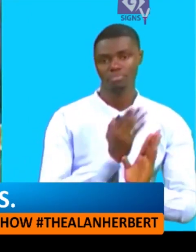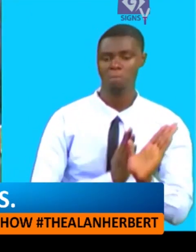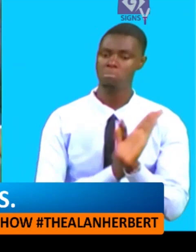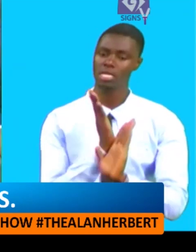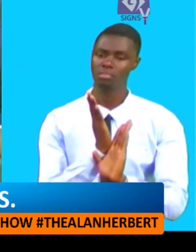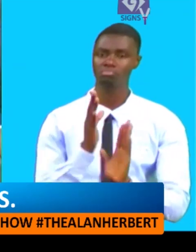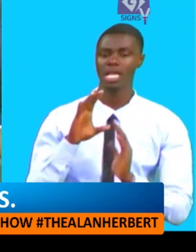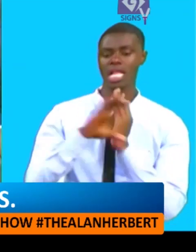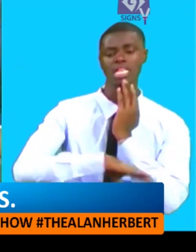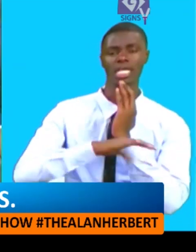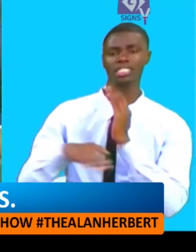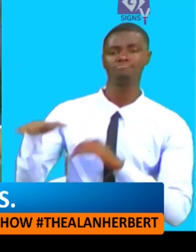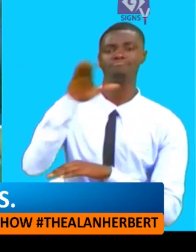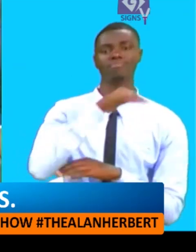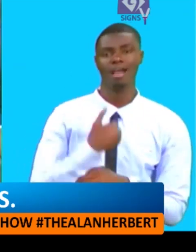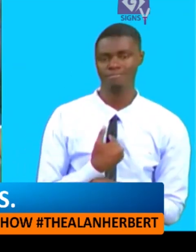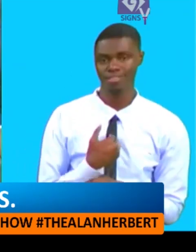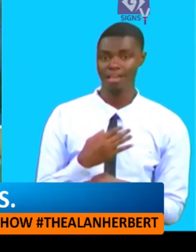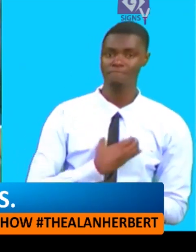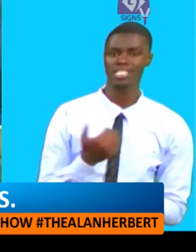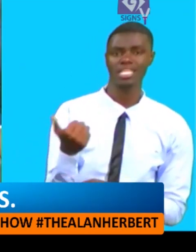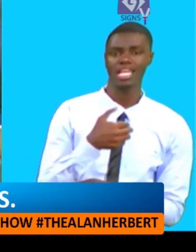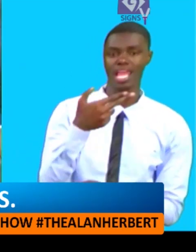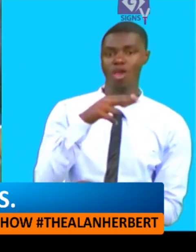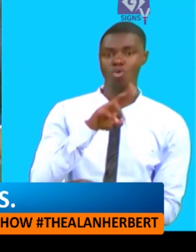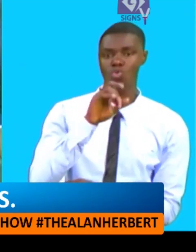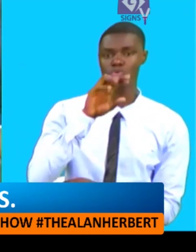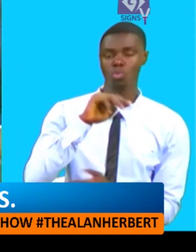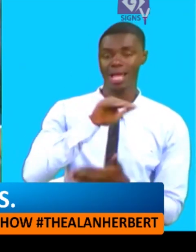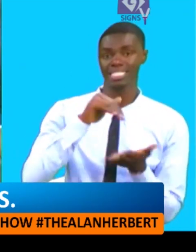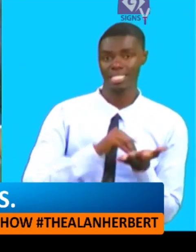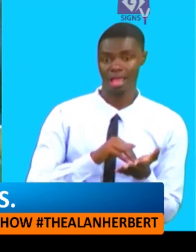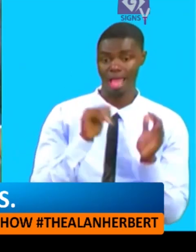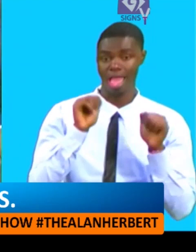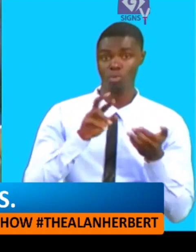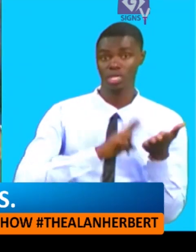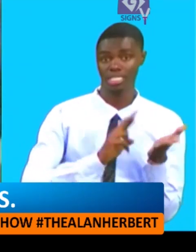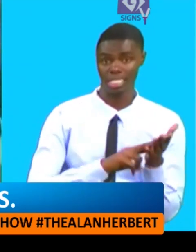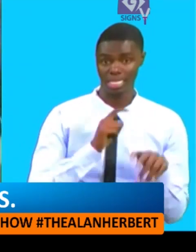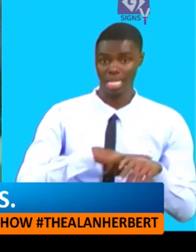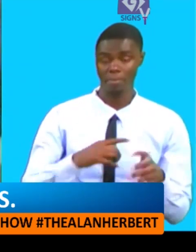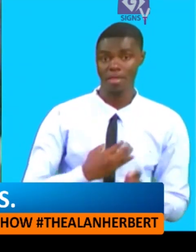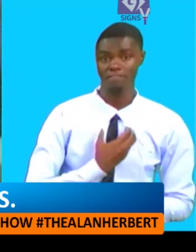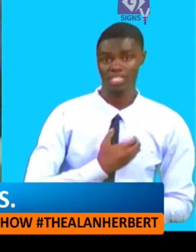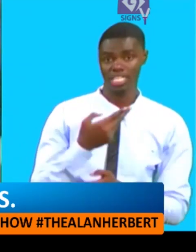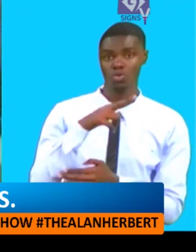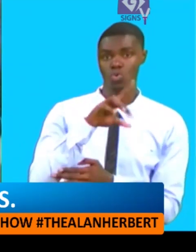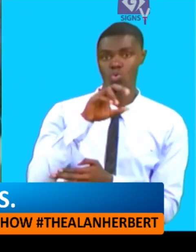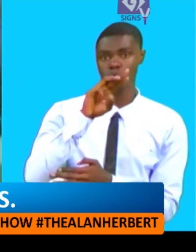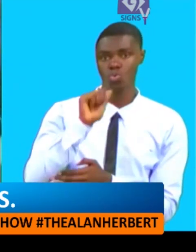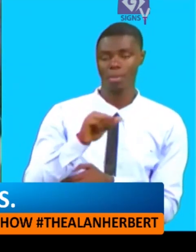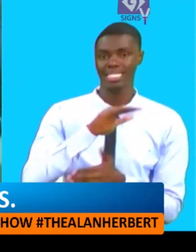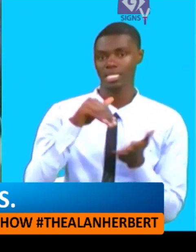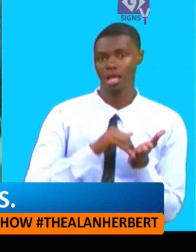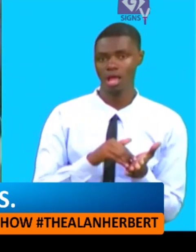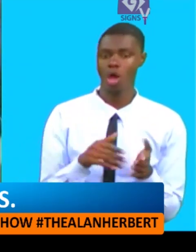throughout the country. Yes. And then you can also visit any Huduma center. And you can also be able to register when you visit a Huduma center. Yes. We also